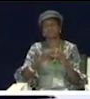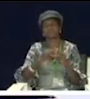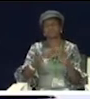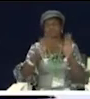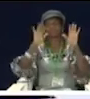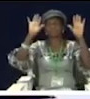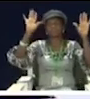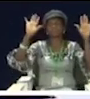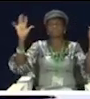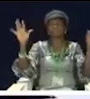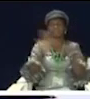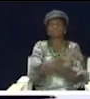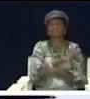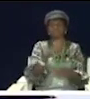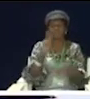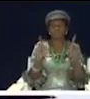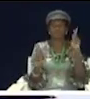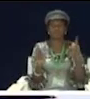Wonderful